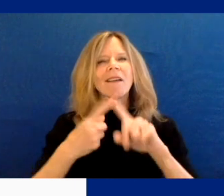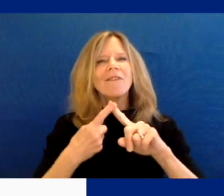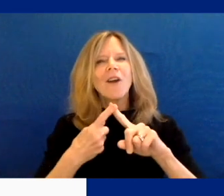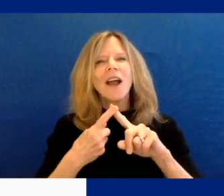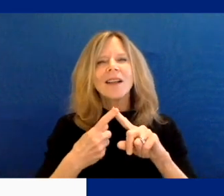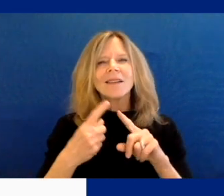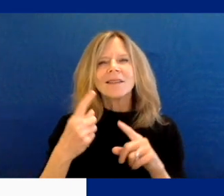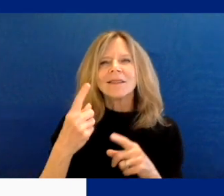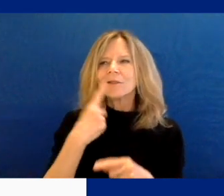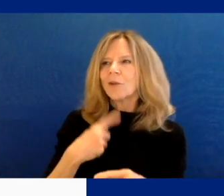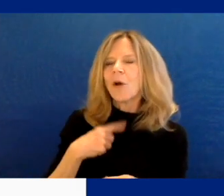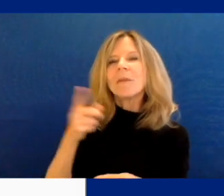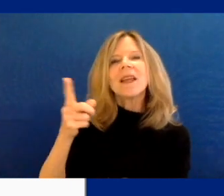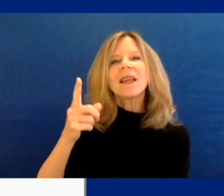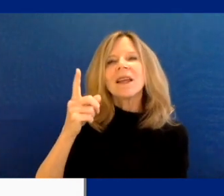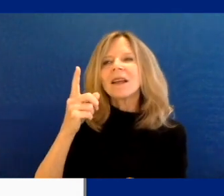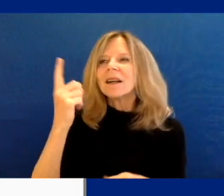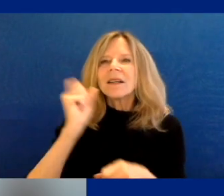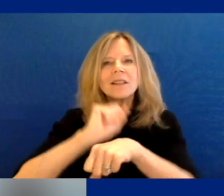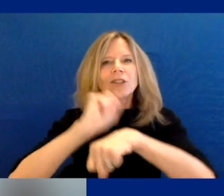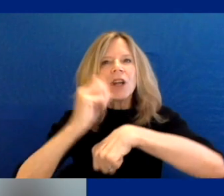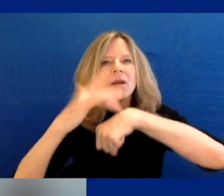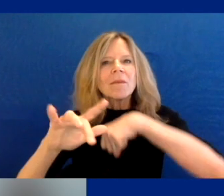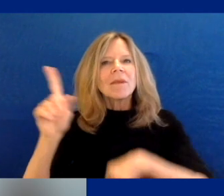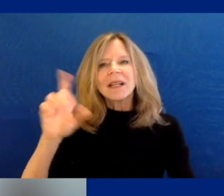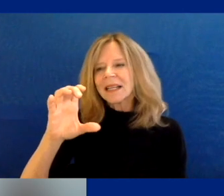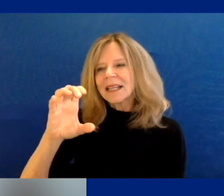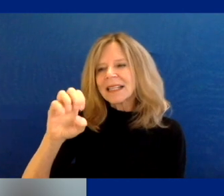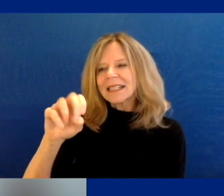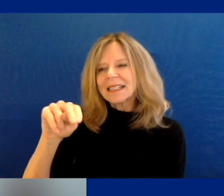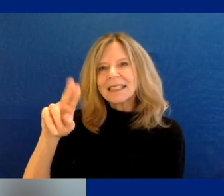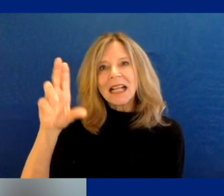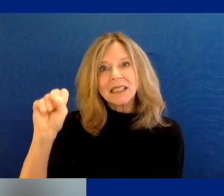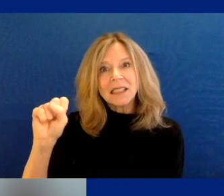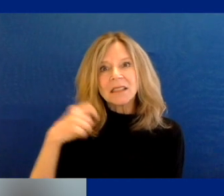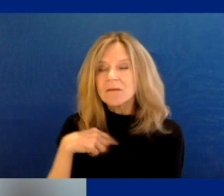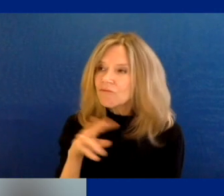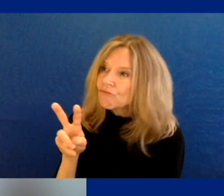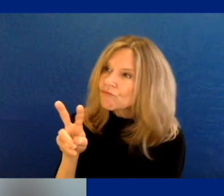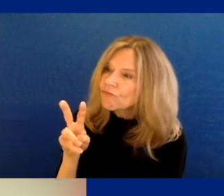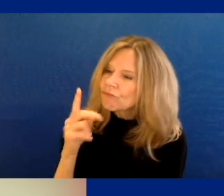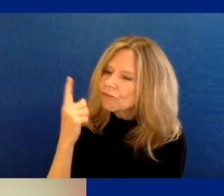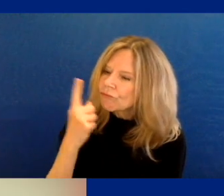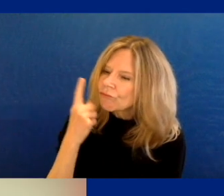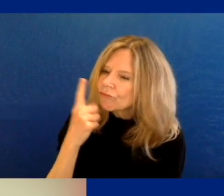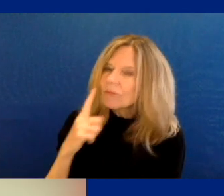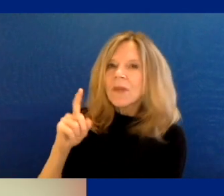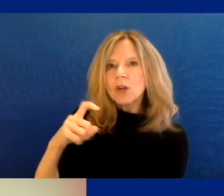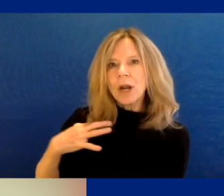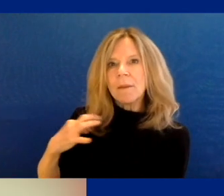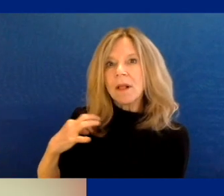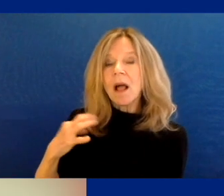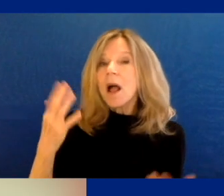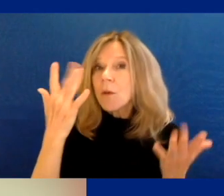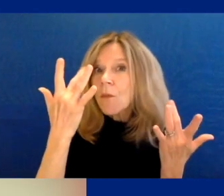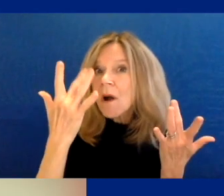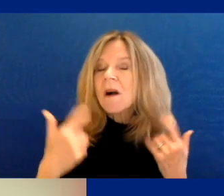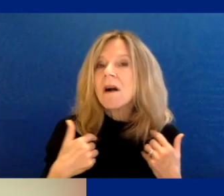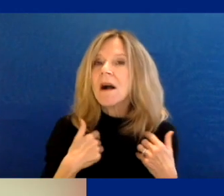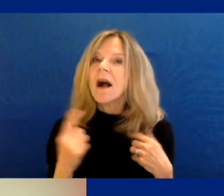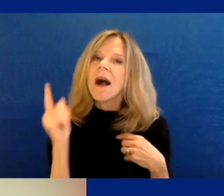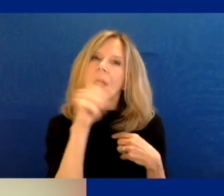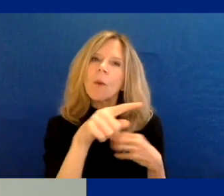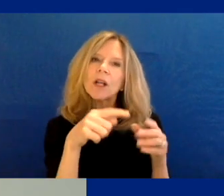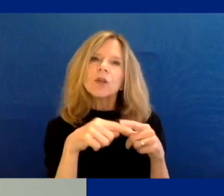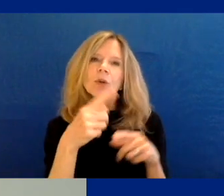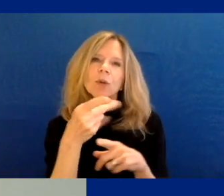me this post that Jahaji was looking for, census workers. And for me, one of the reasons why I ended up applying was, well,